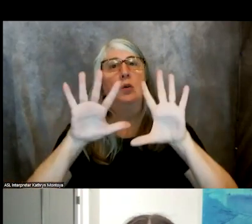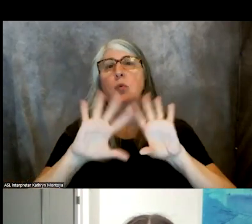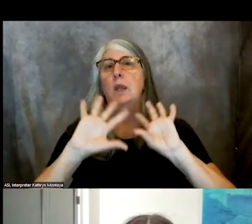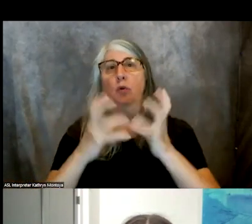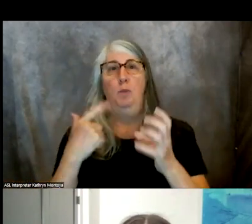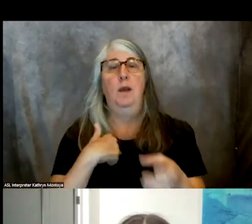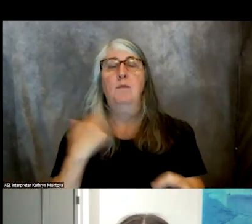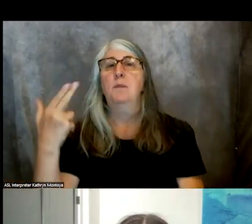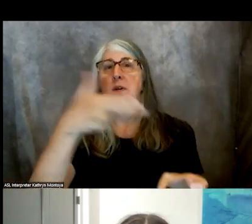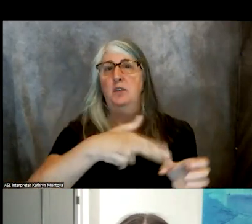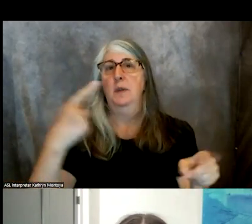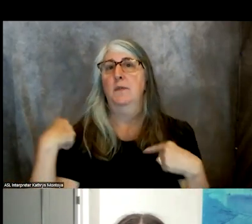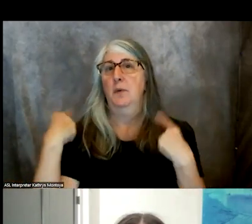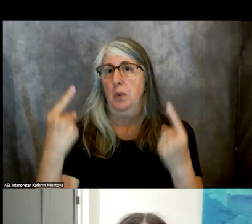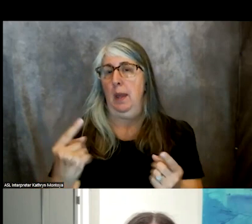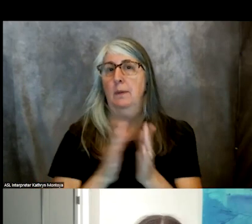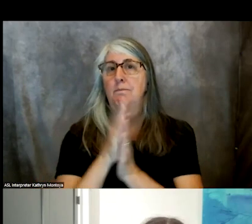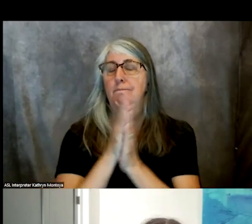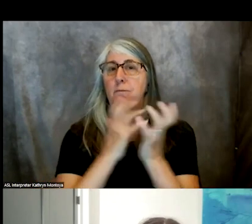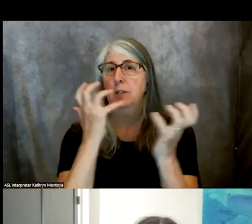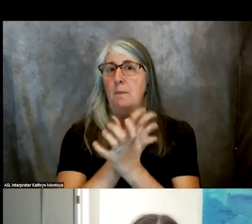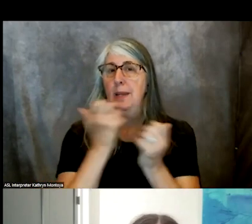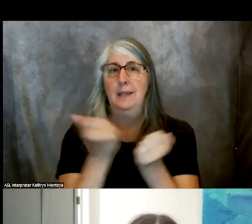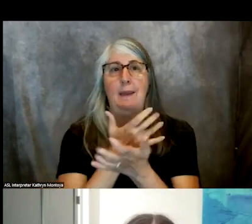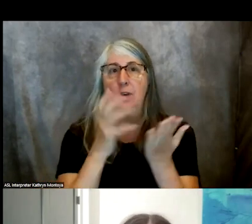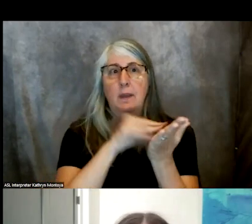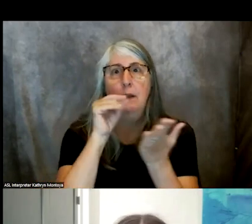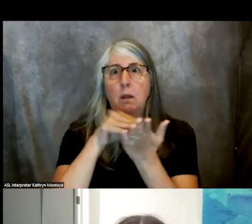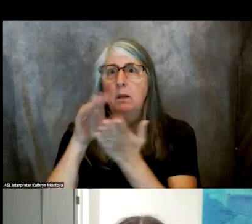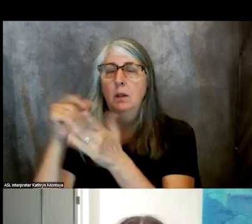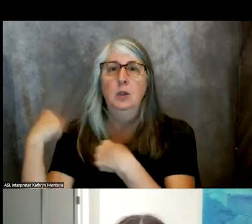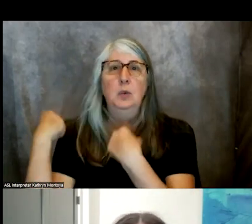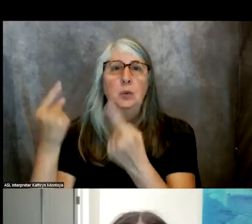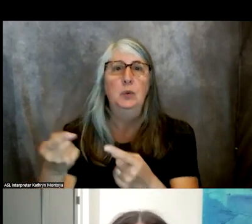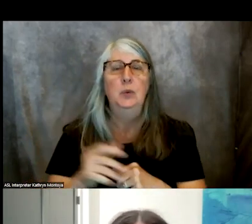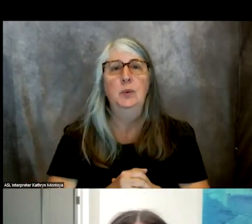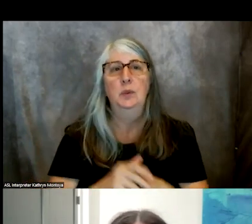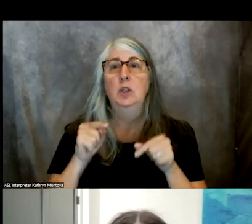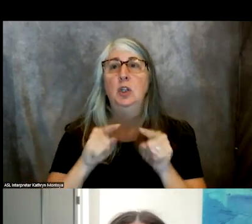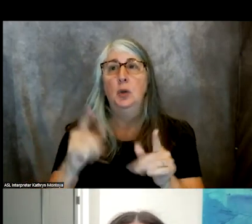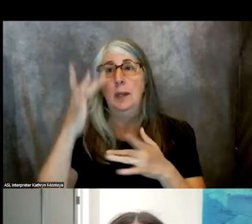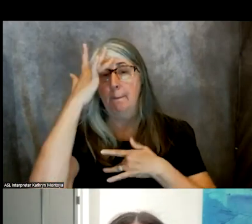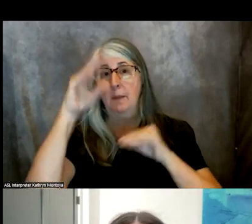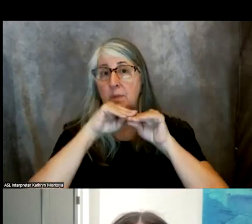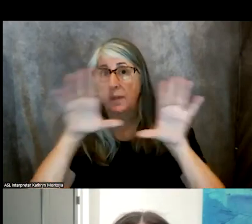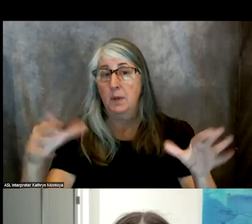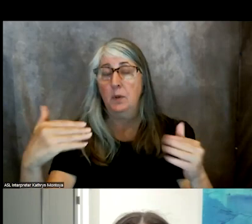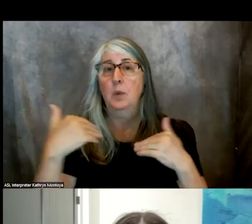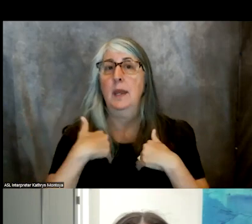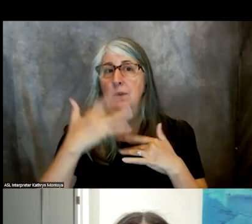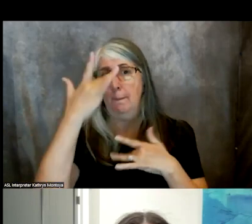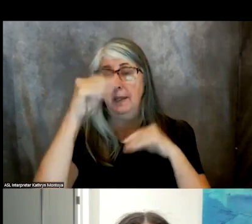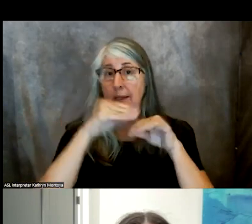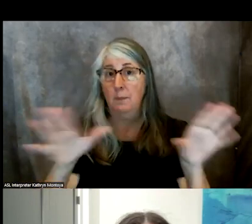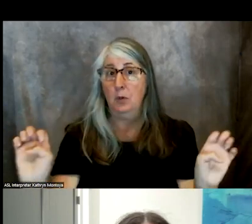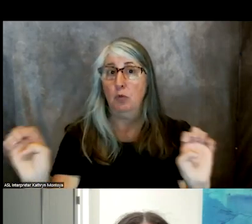a while, and I'm really amazed at everything I've learned. During the pandemic, we not only had the pandemic crisis,